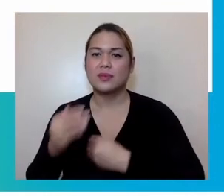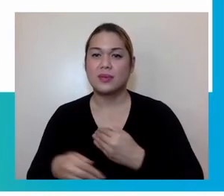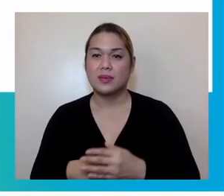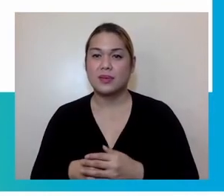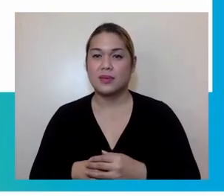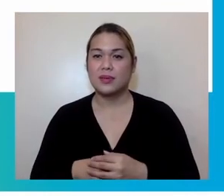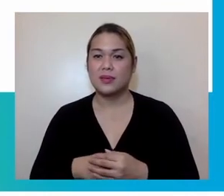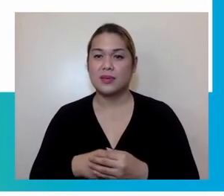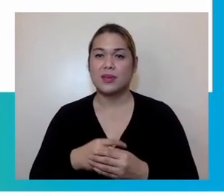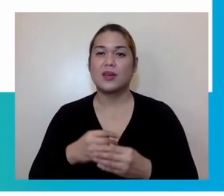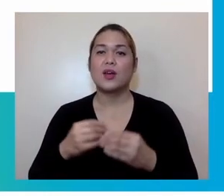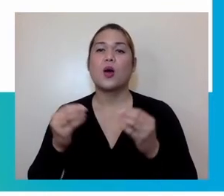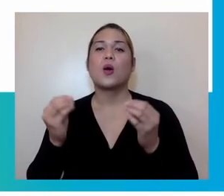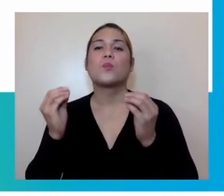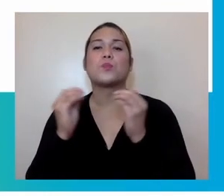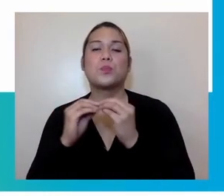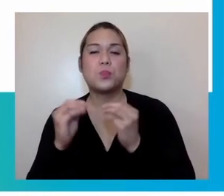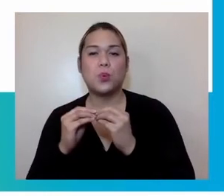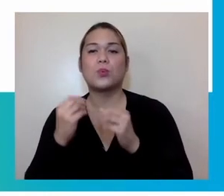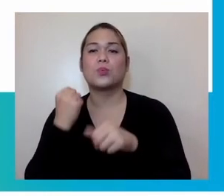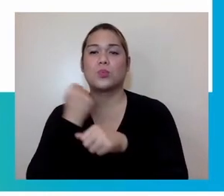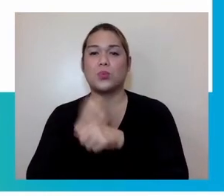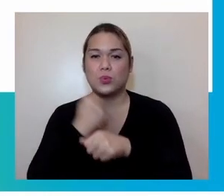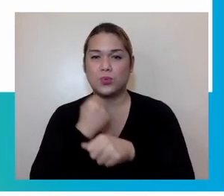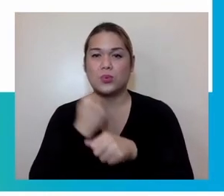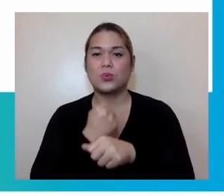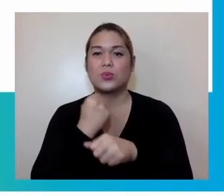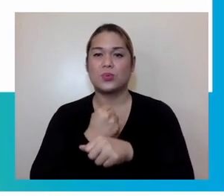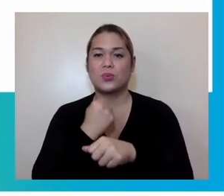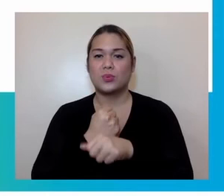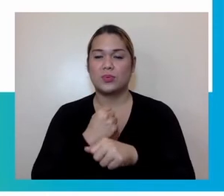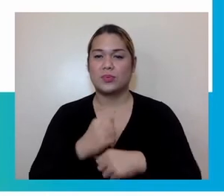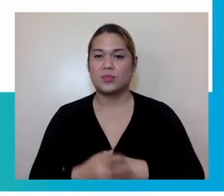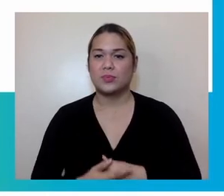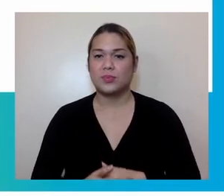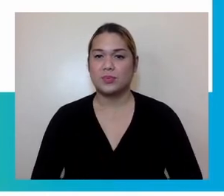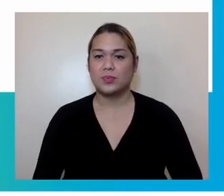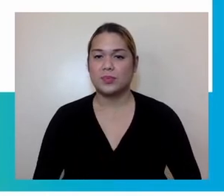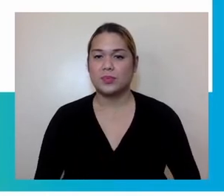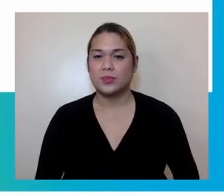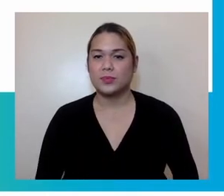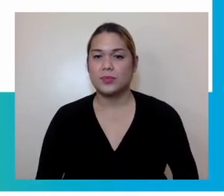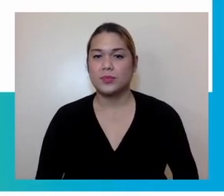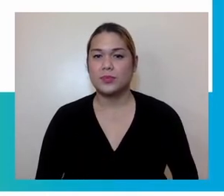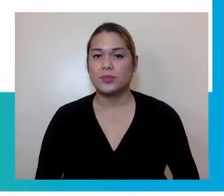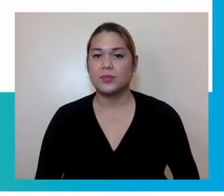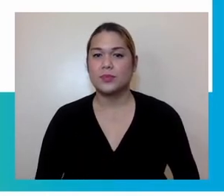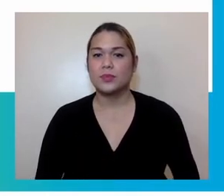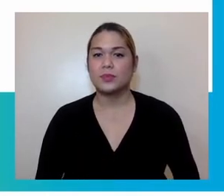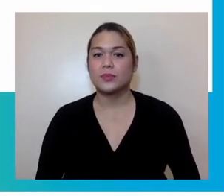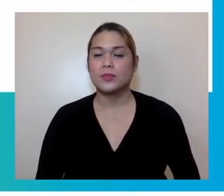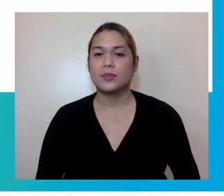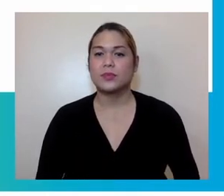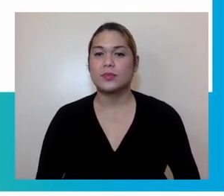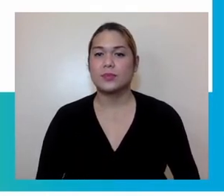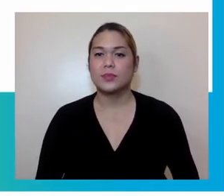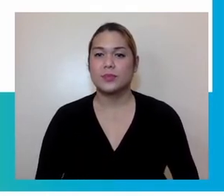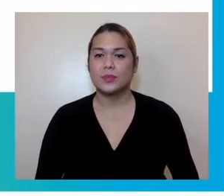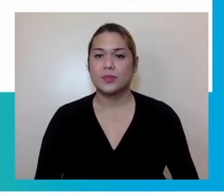for example, aims to increase the national waste diversion rate to 80% by